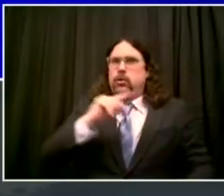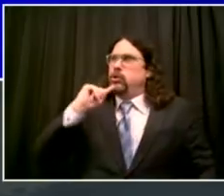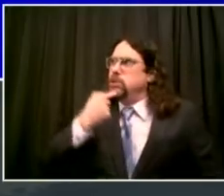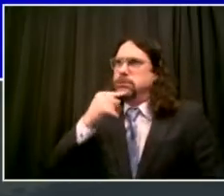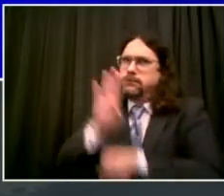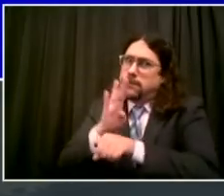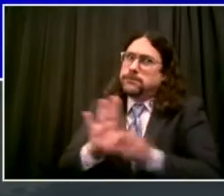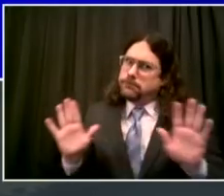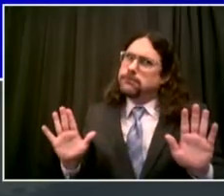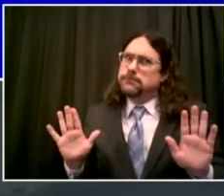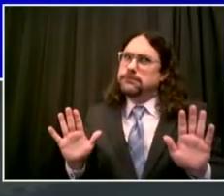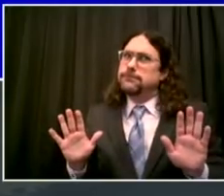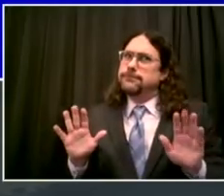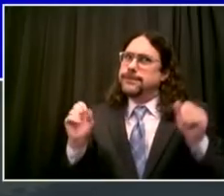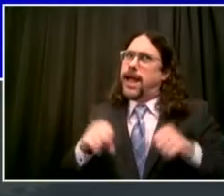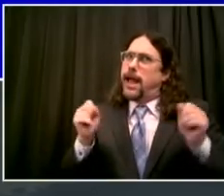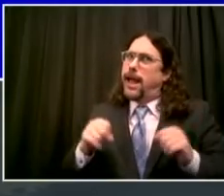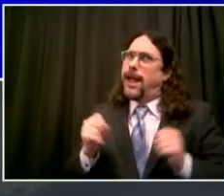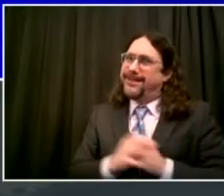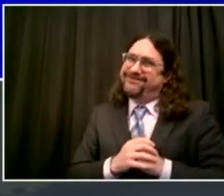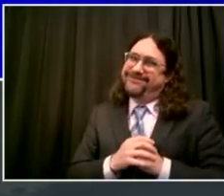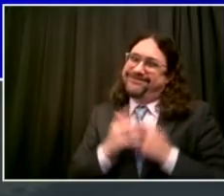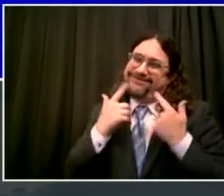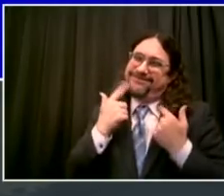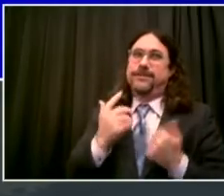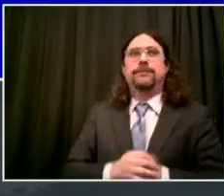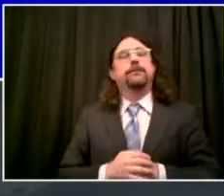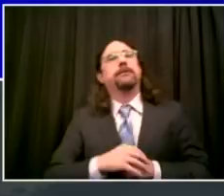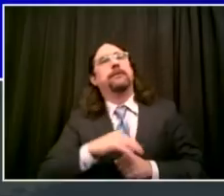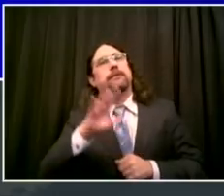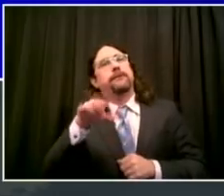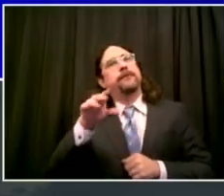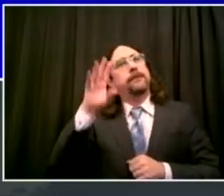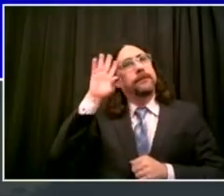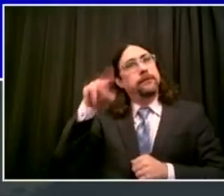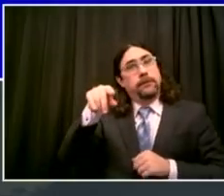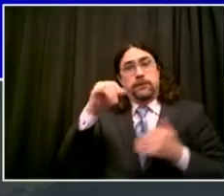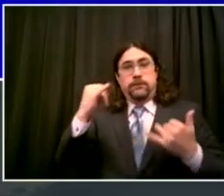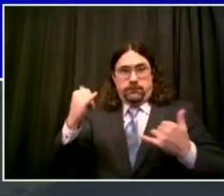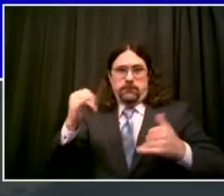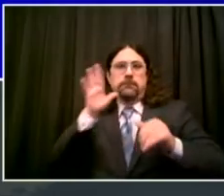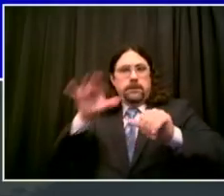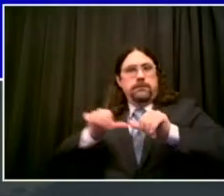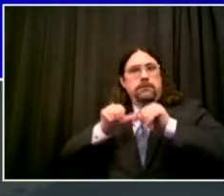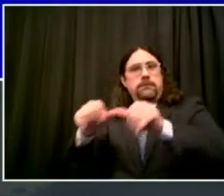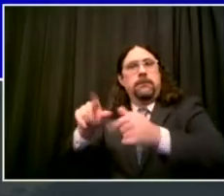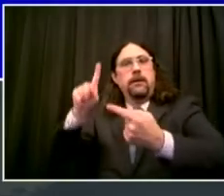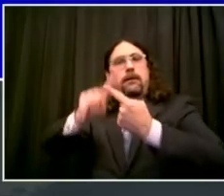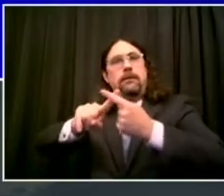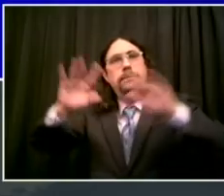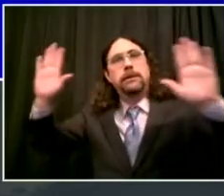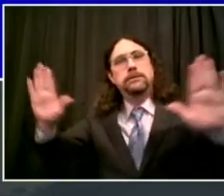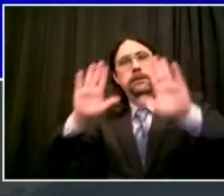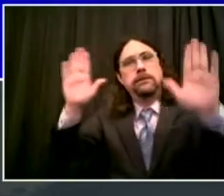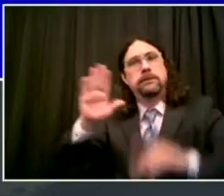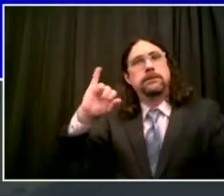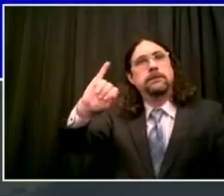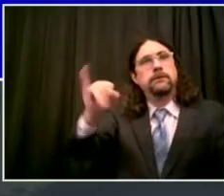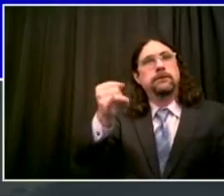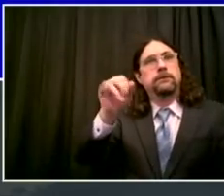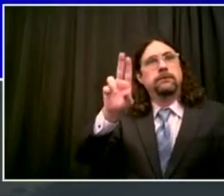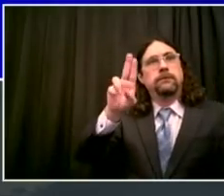be through Sunday, June 7th. We last week did a clean sweep of the whole